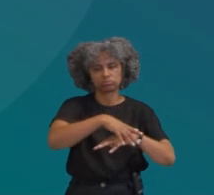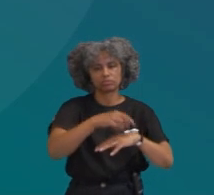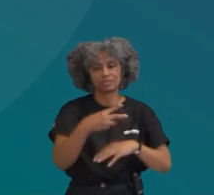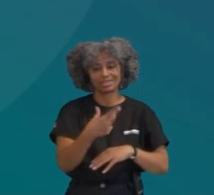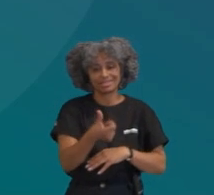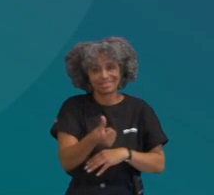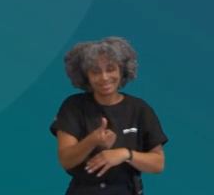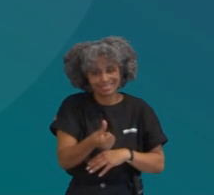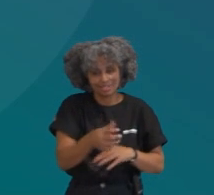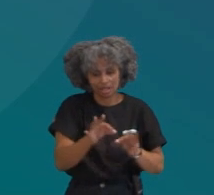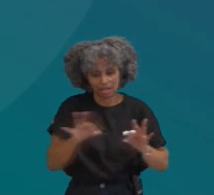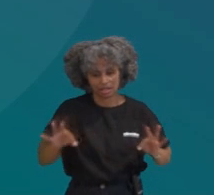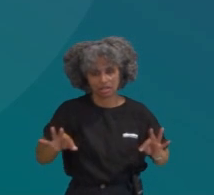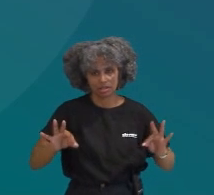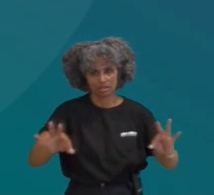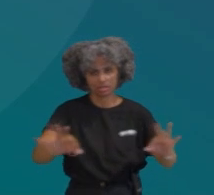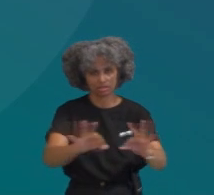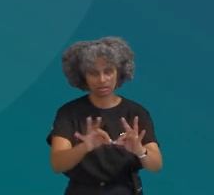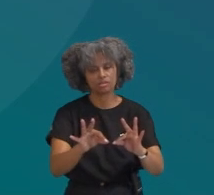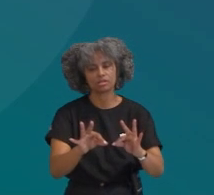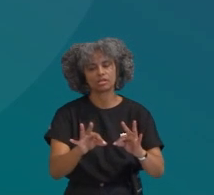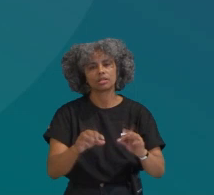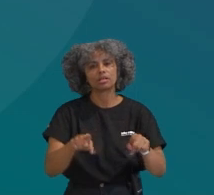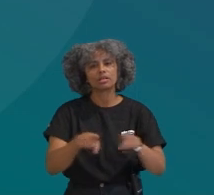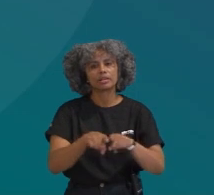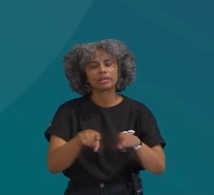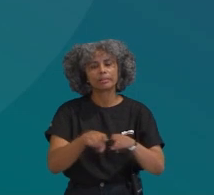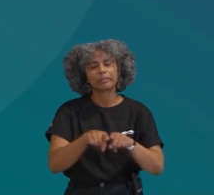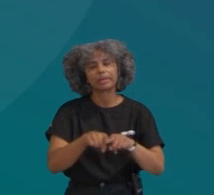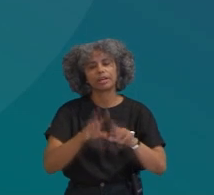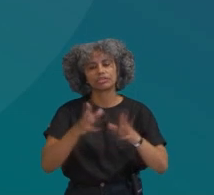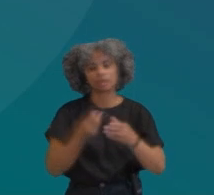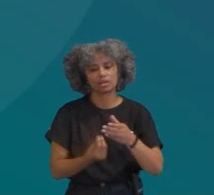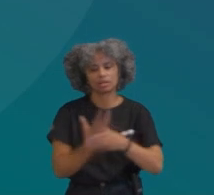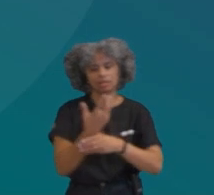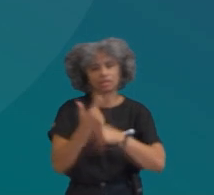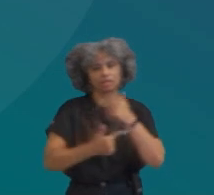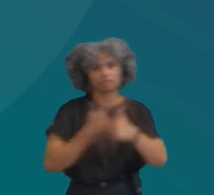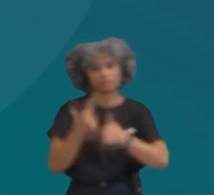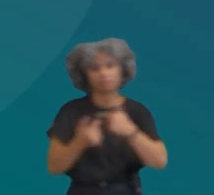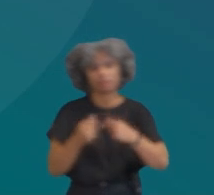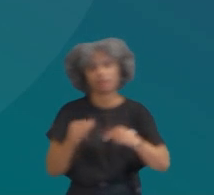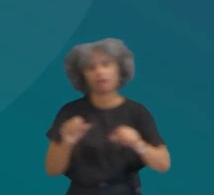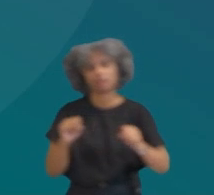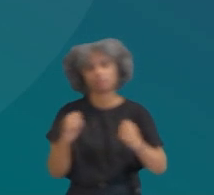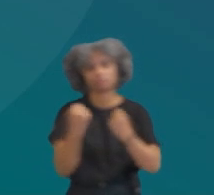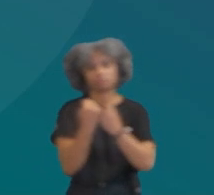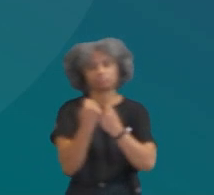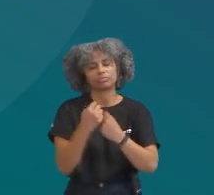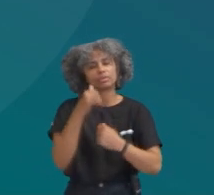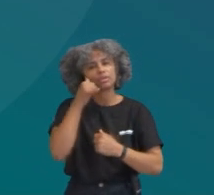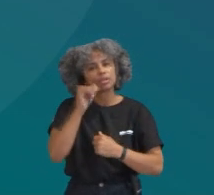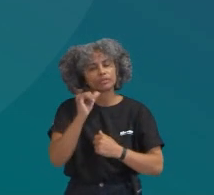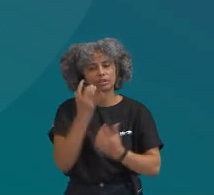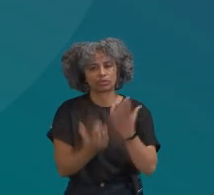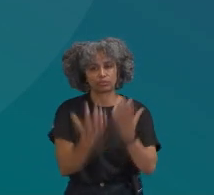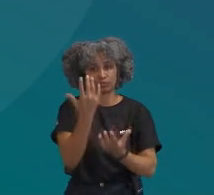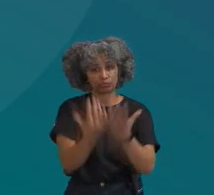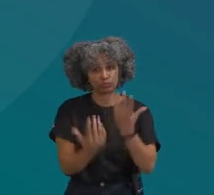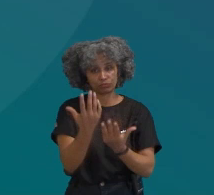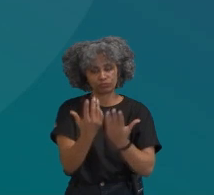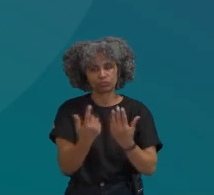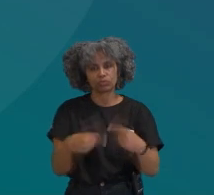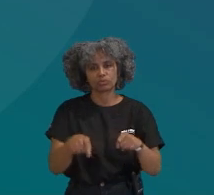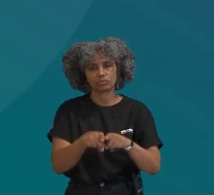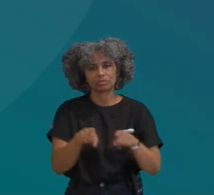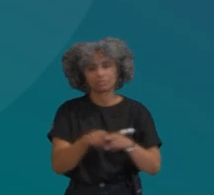helped with fire protection, job creation, and above all, it saved us a billion liters of water, which really helped us through that